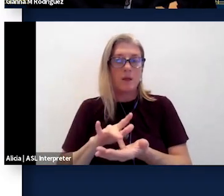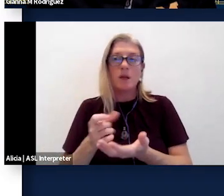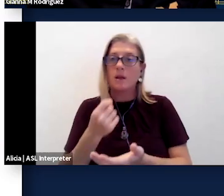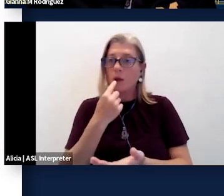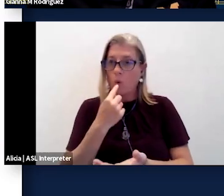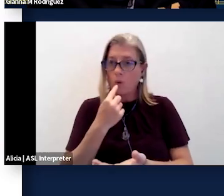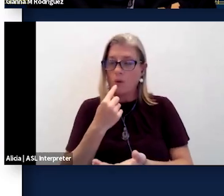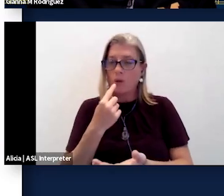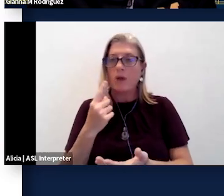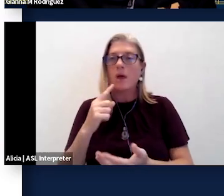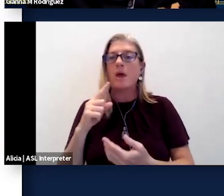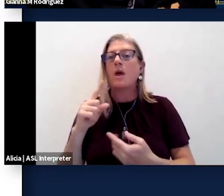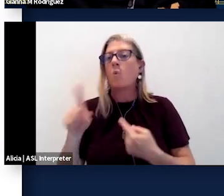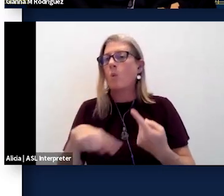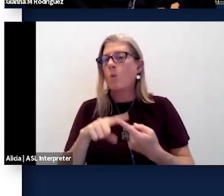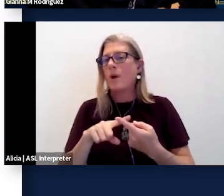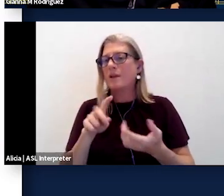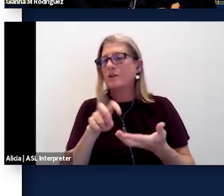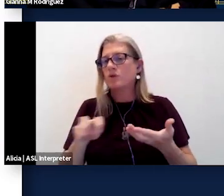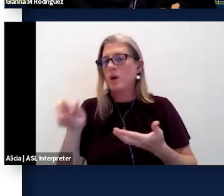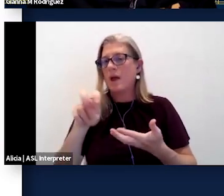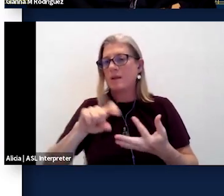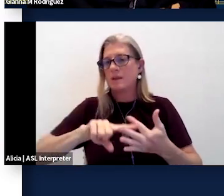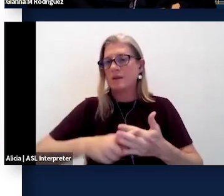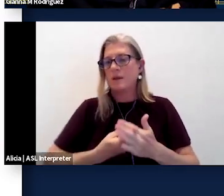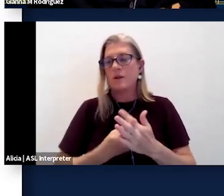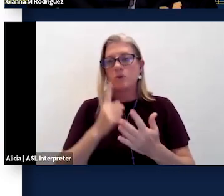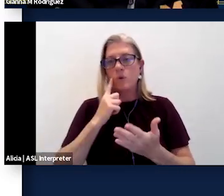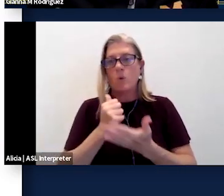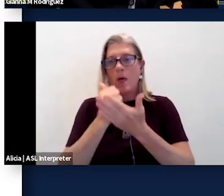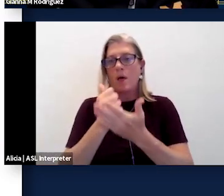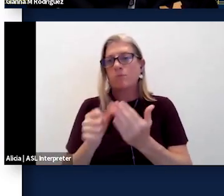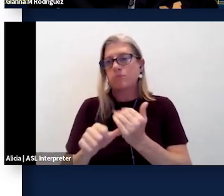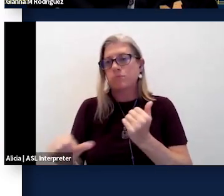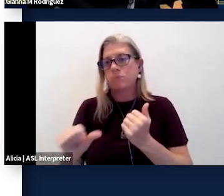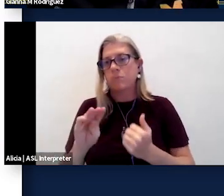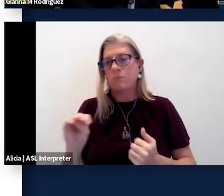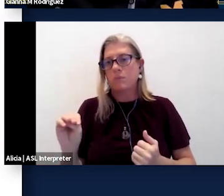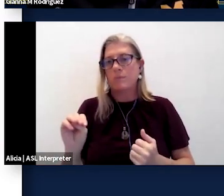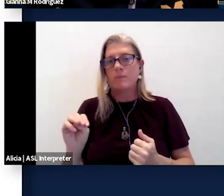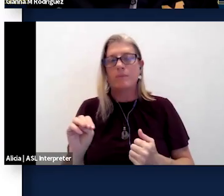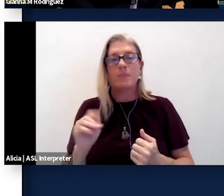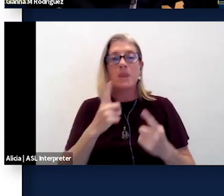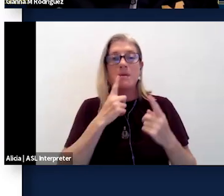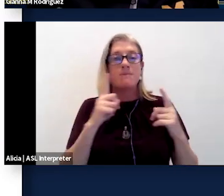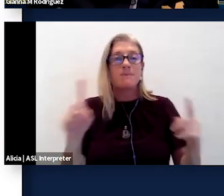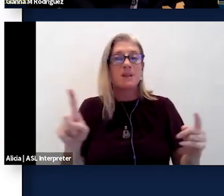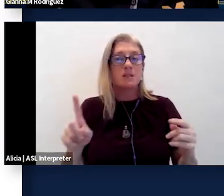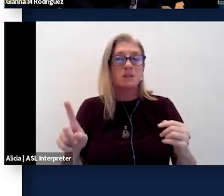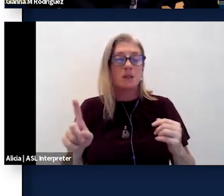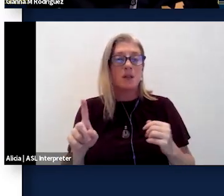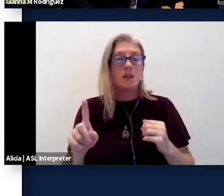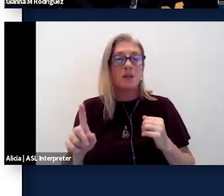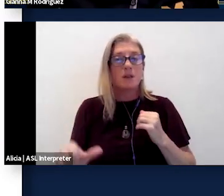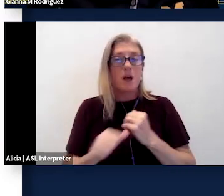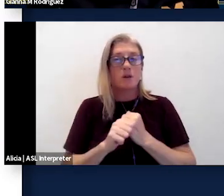and when strategies are implemented for bowel emptying. Officially, constipation is